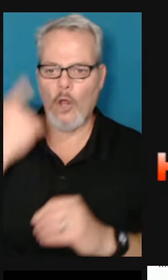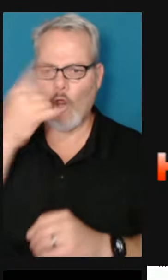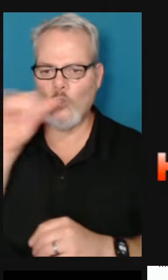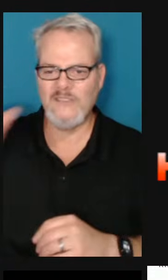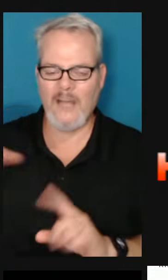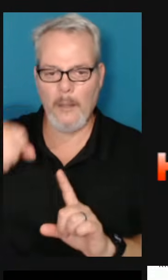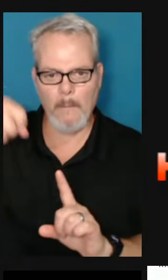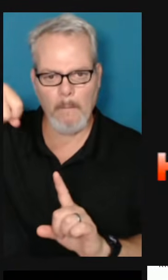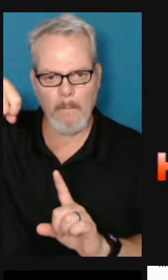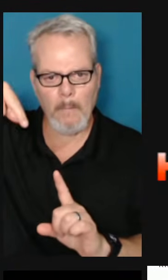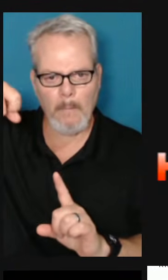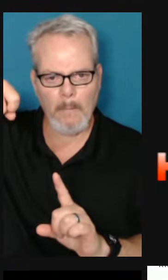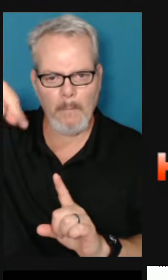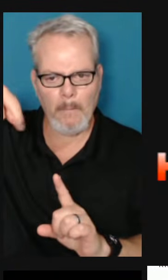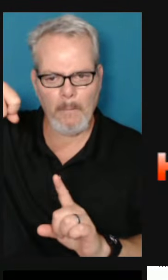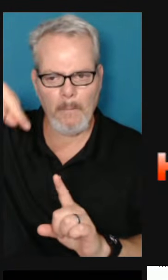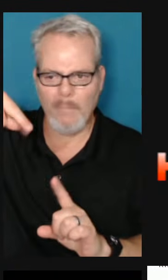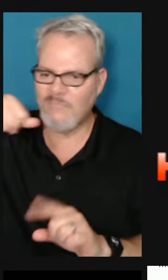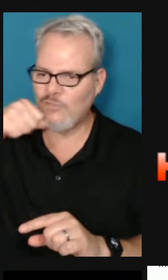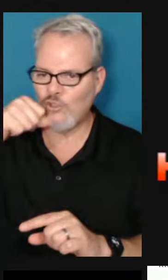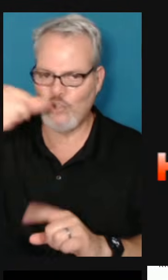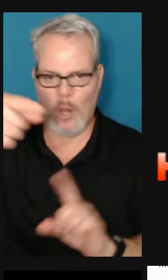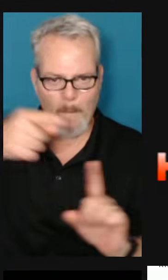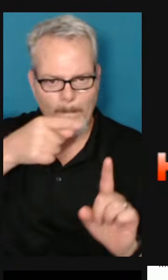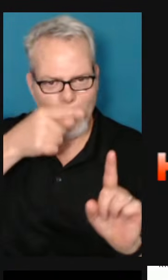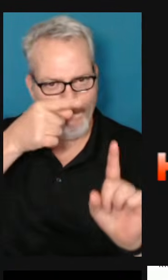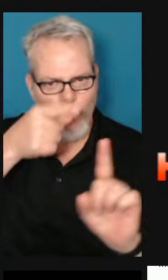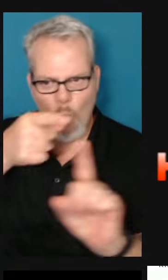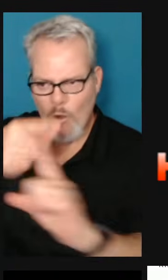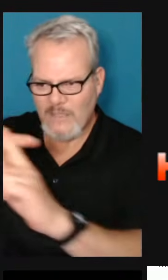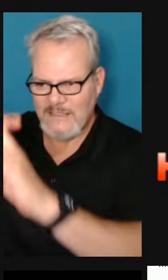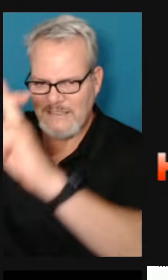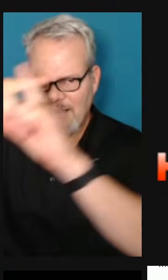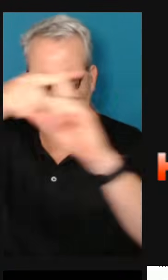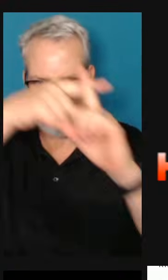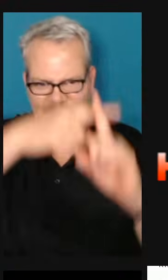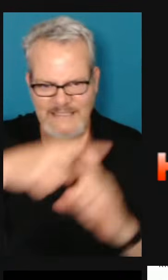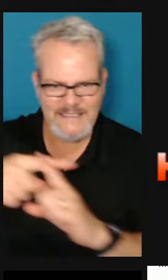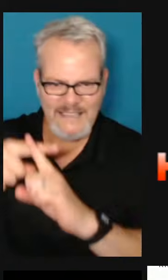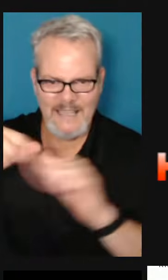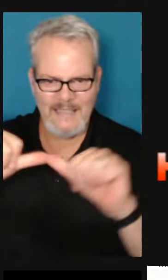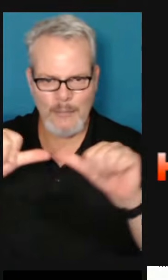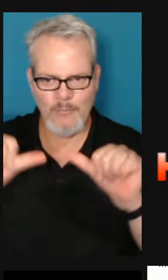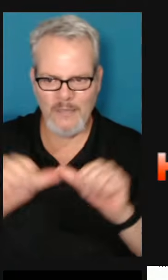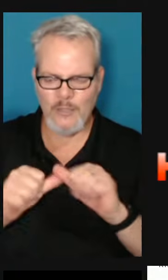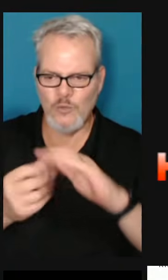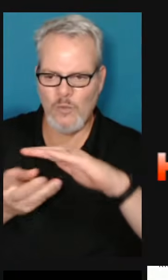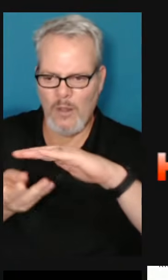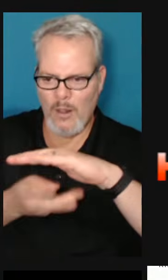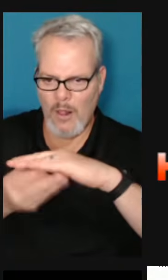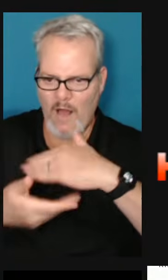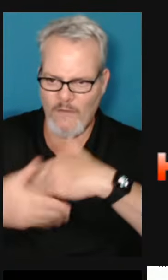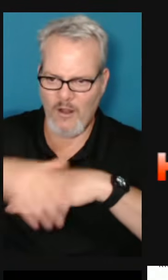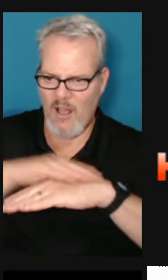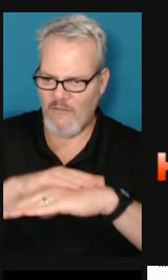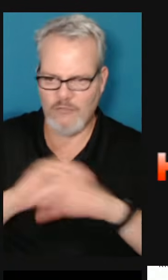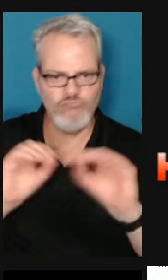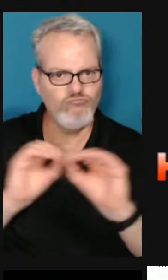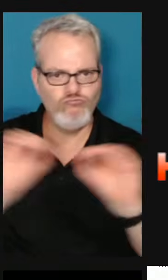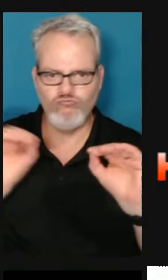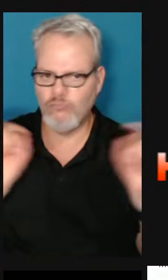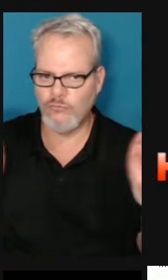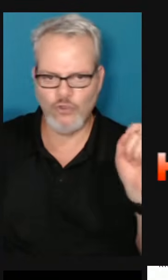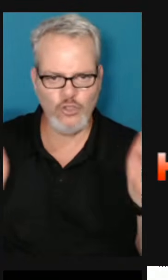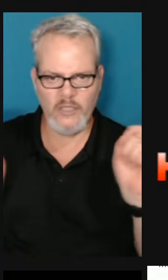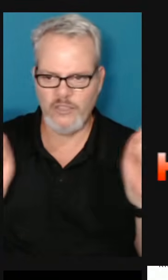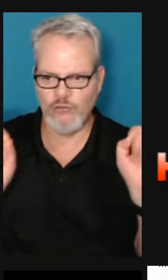measuring elevation is not pointing at a place that lava covered again. So it's showing not much change there, really, right? Or maybe